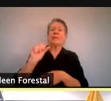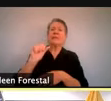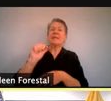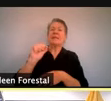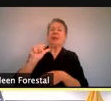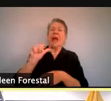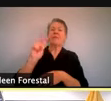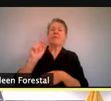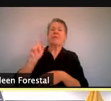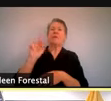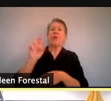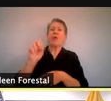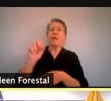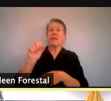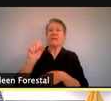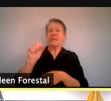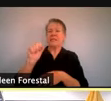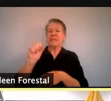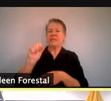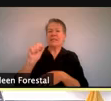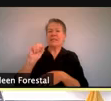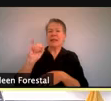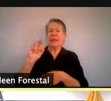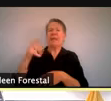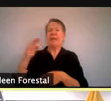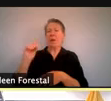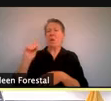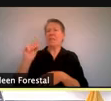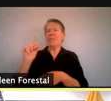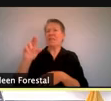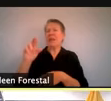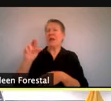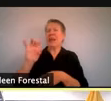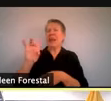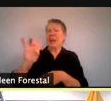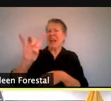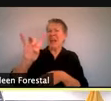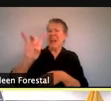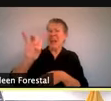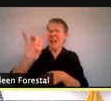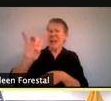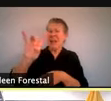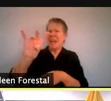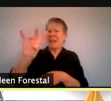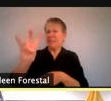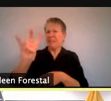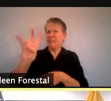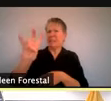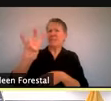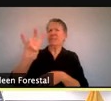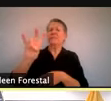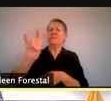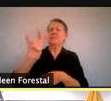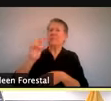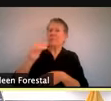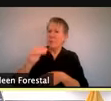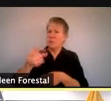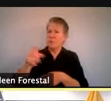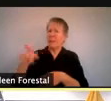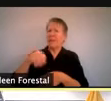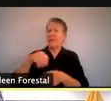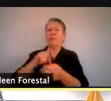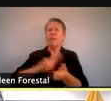87 years old and had called Hamilton home for his entire life. Sal served in the United States Air Force